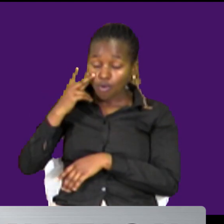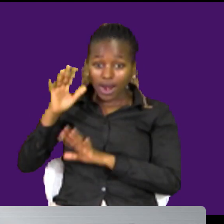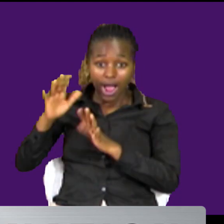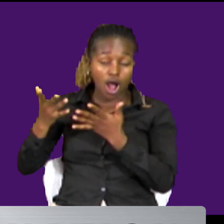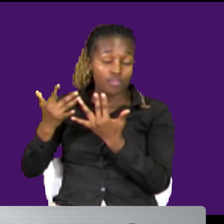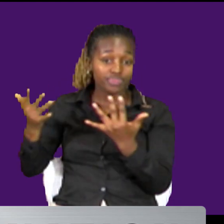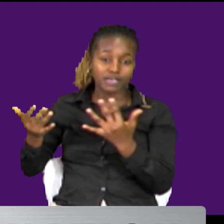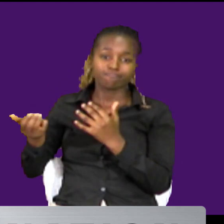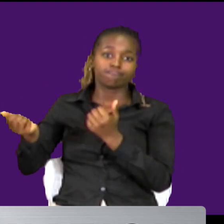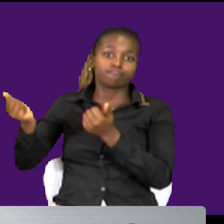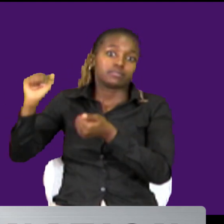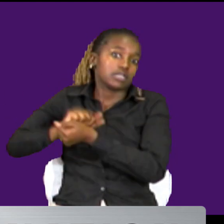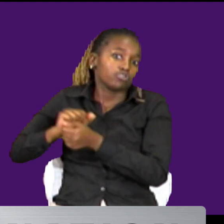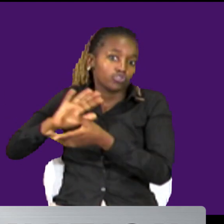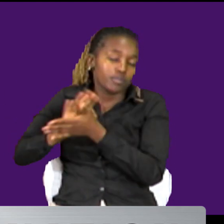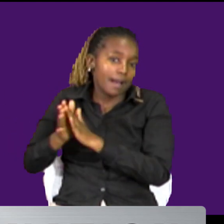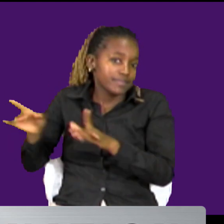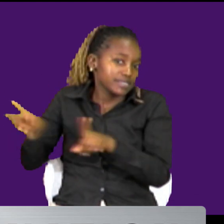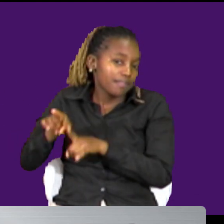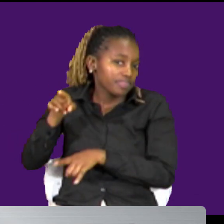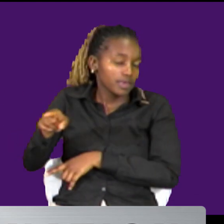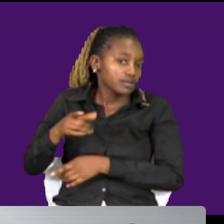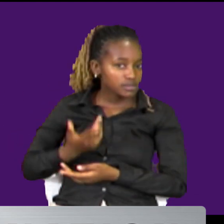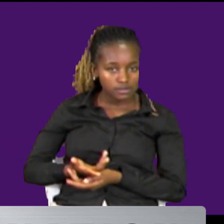now in a season of